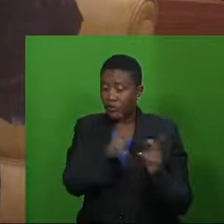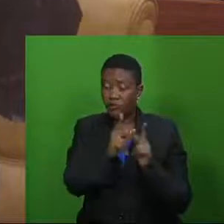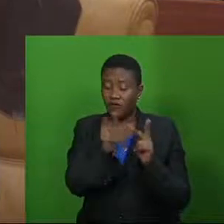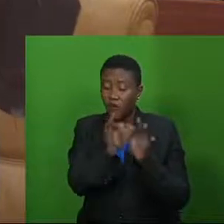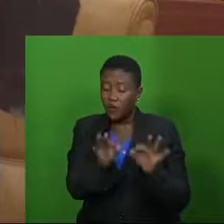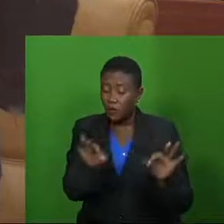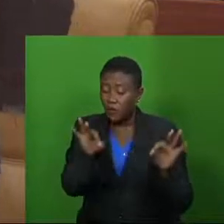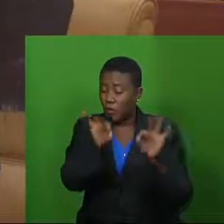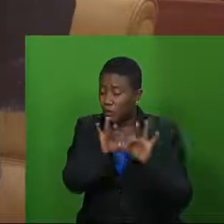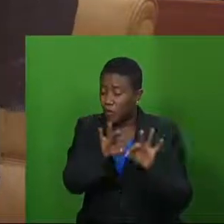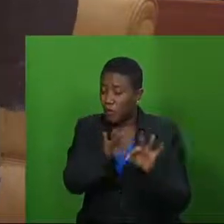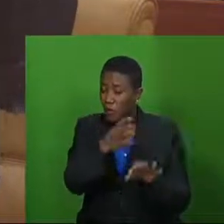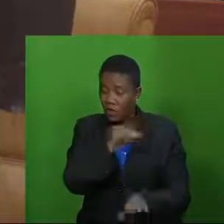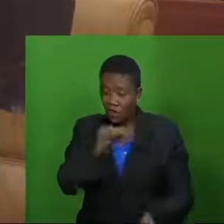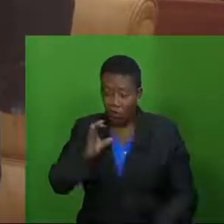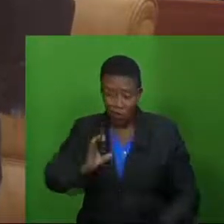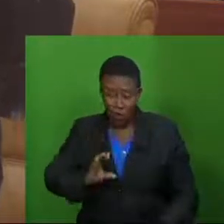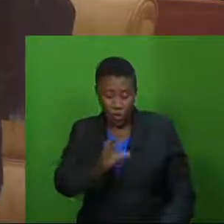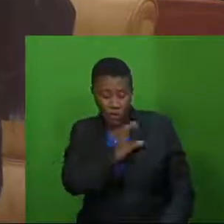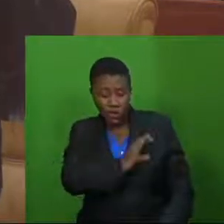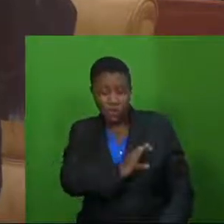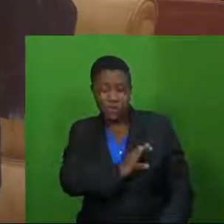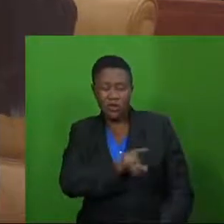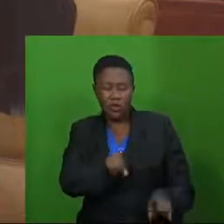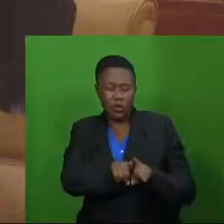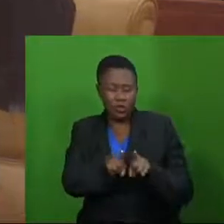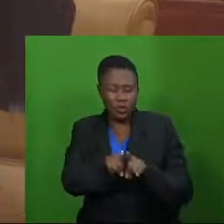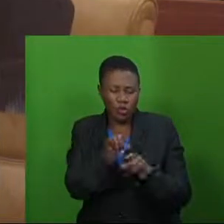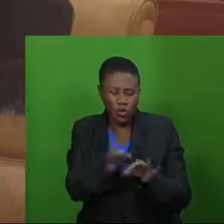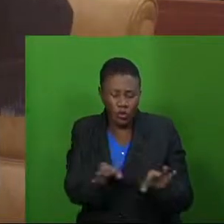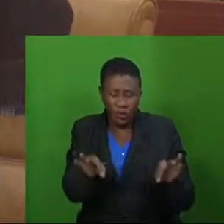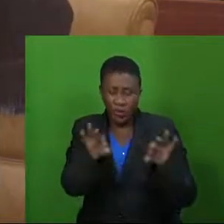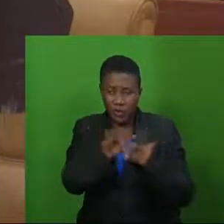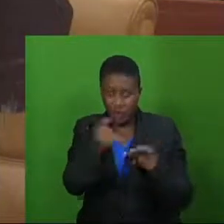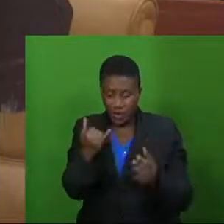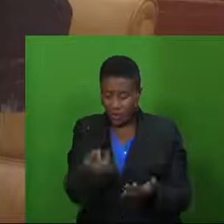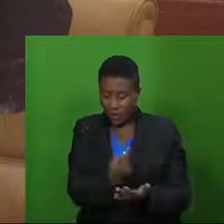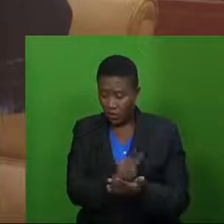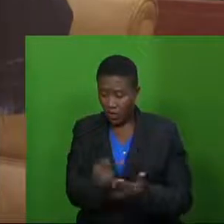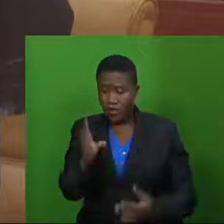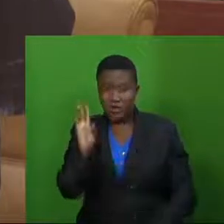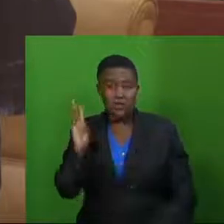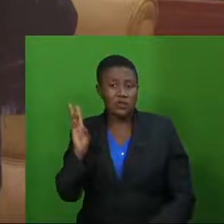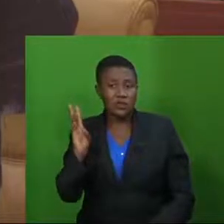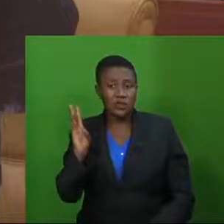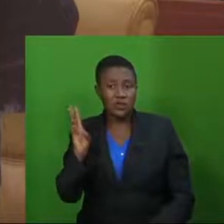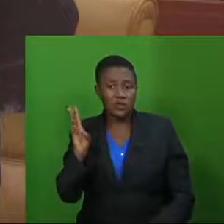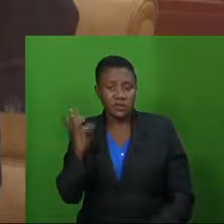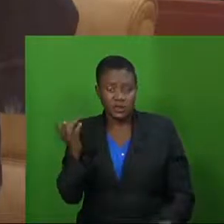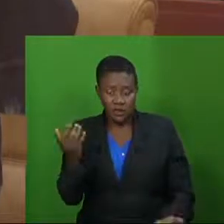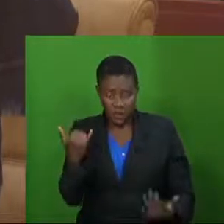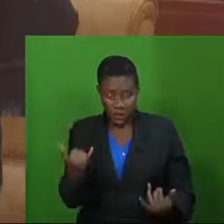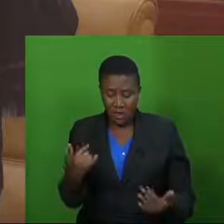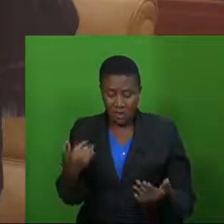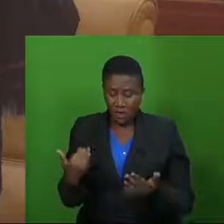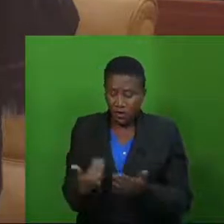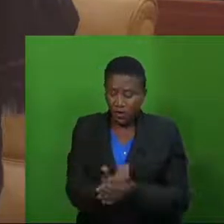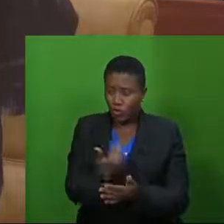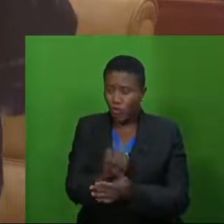committee's advice is also very important because we are in week 6 and this is a new Parliament and this is the 6th